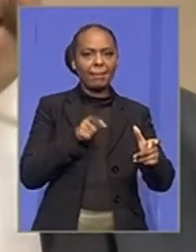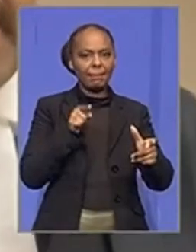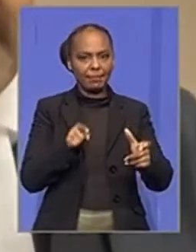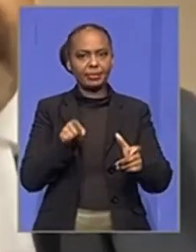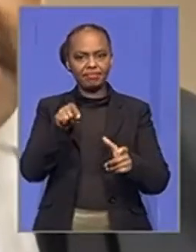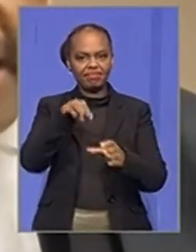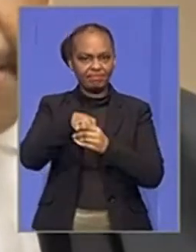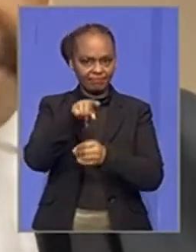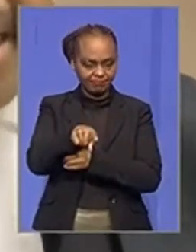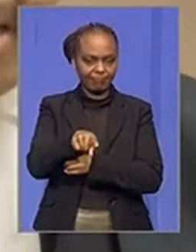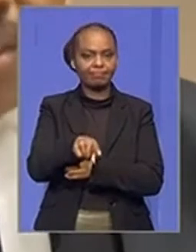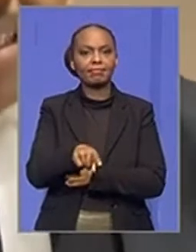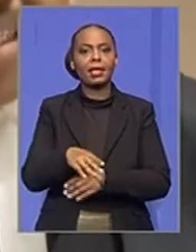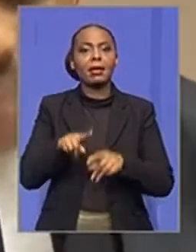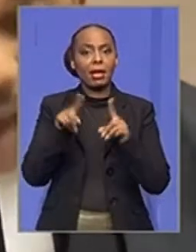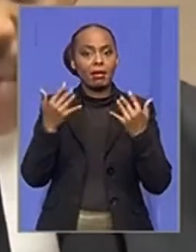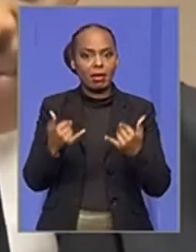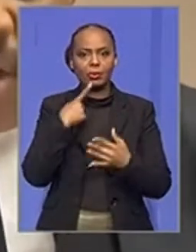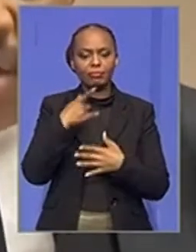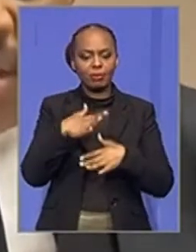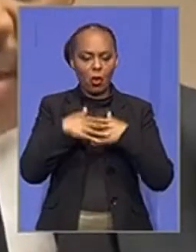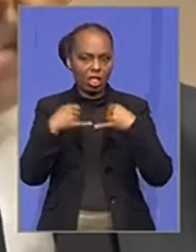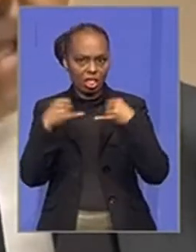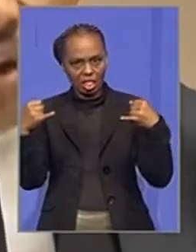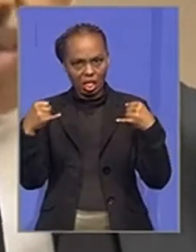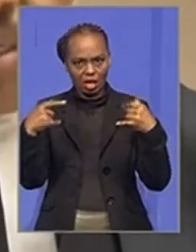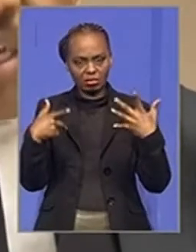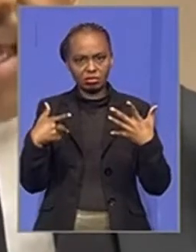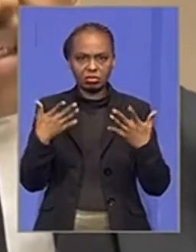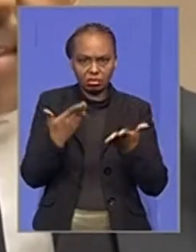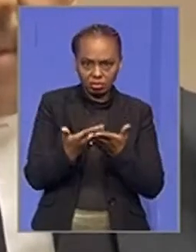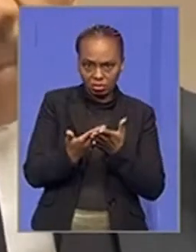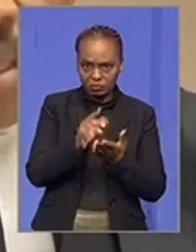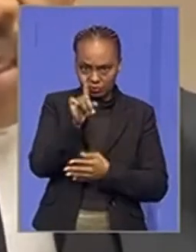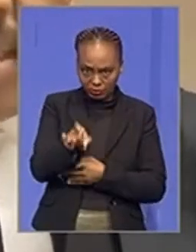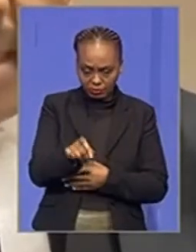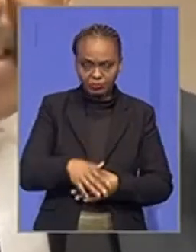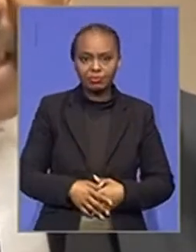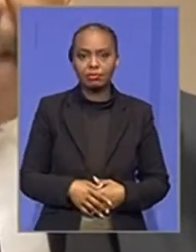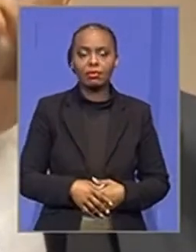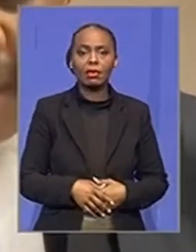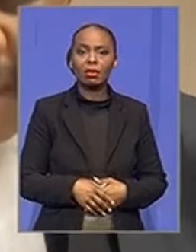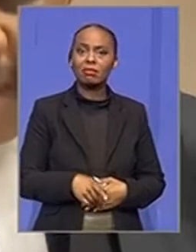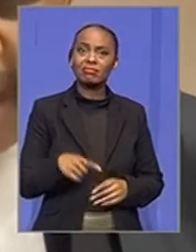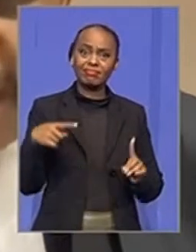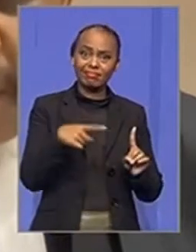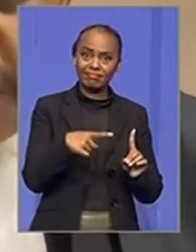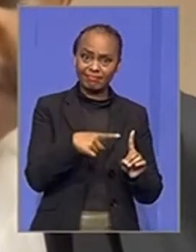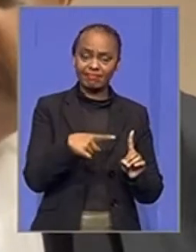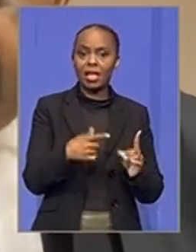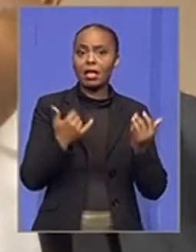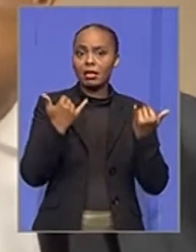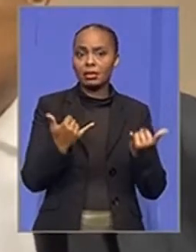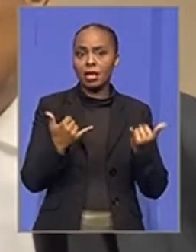marangrang a dikgokaganyo. As we sit now, my lord, it cannot be denied that he is handicapped or